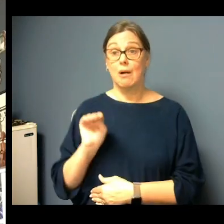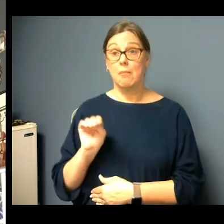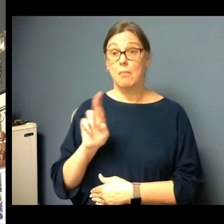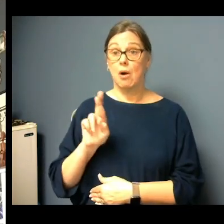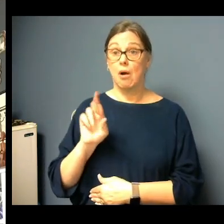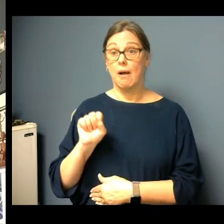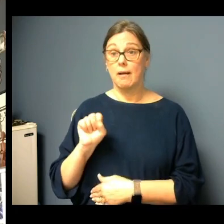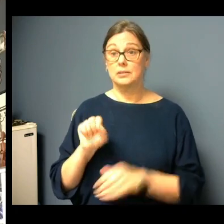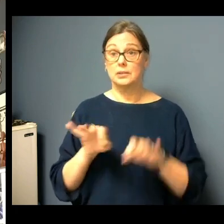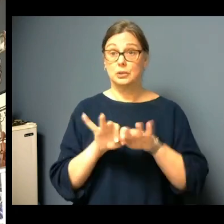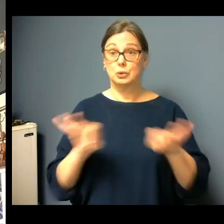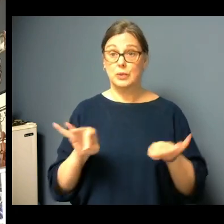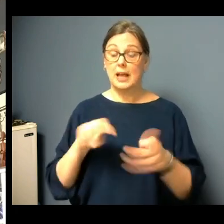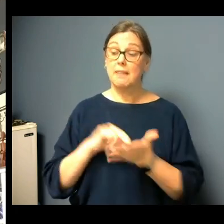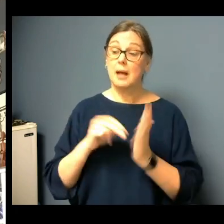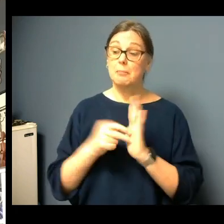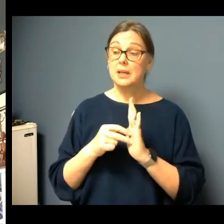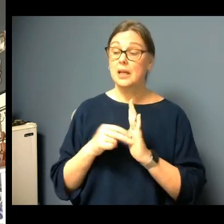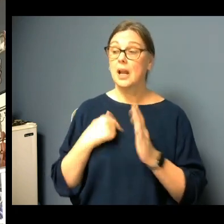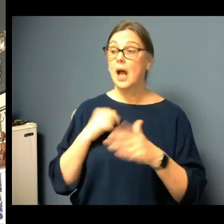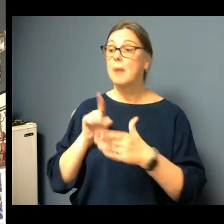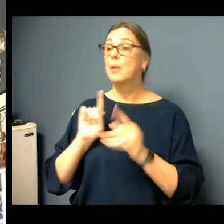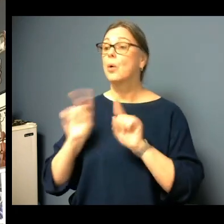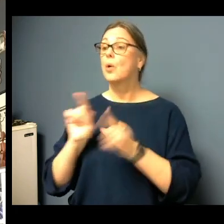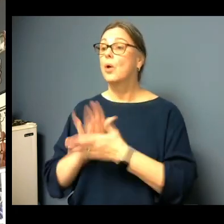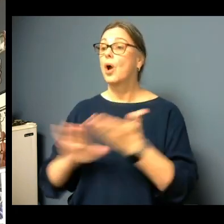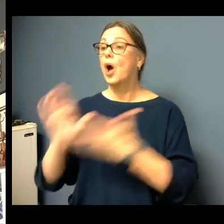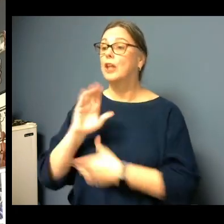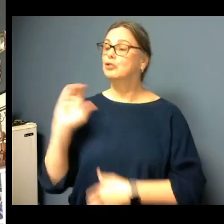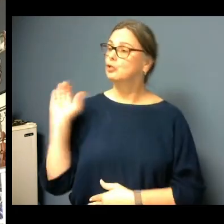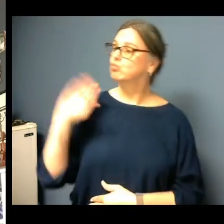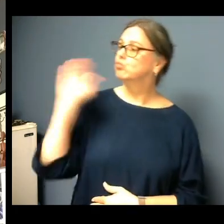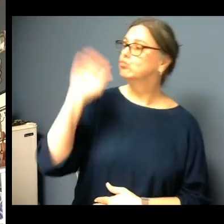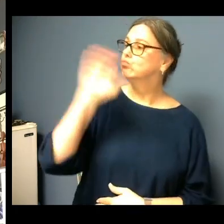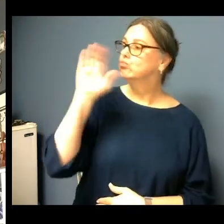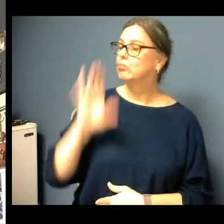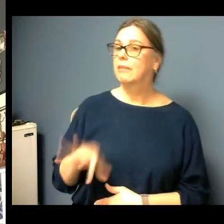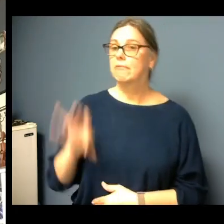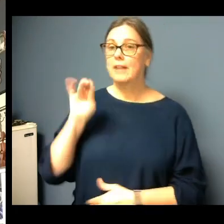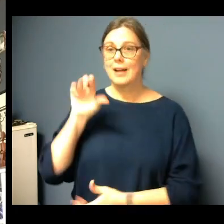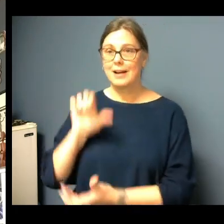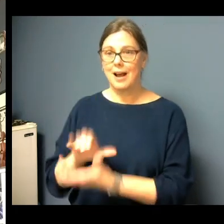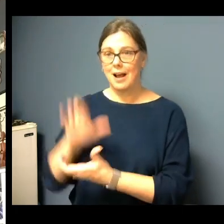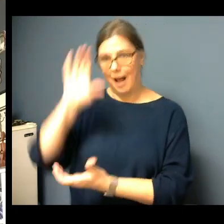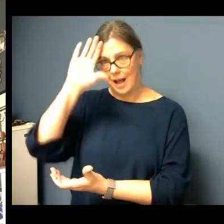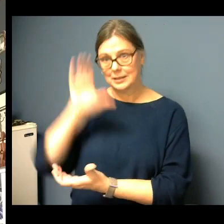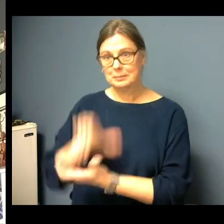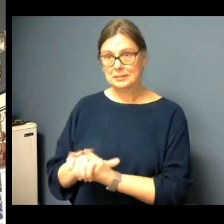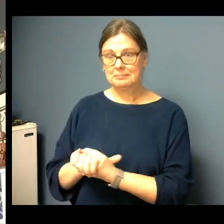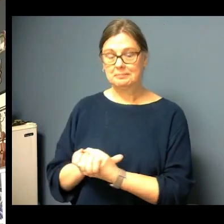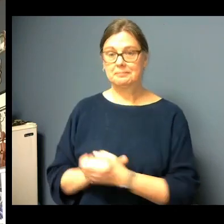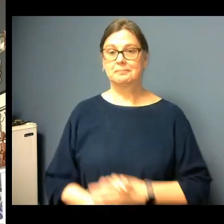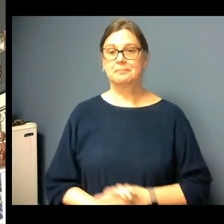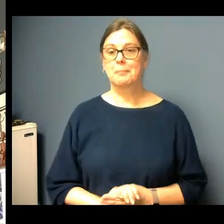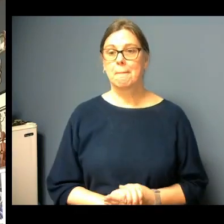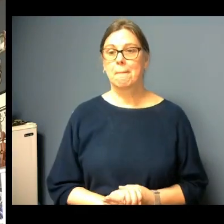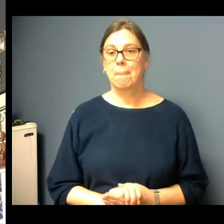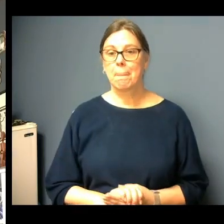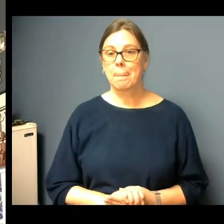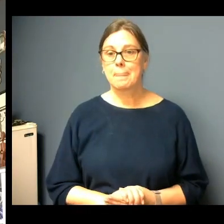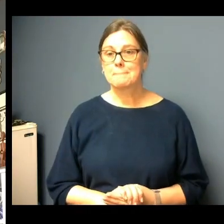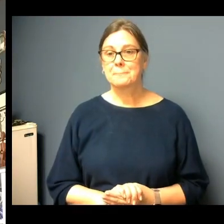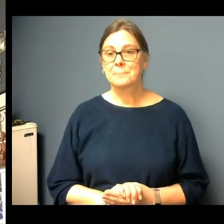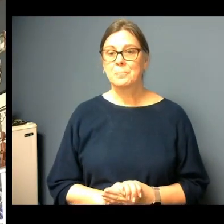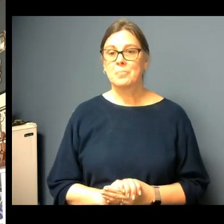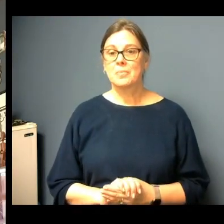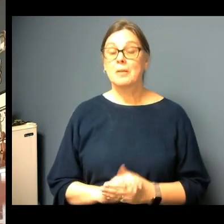that term specifically comes from. I've given you some, usually what we do, I said in the module, is I bring all these magazines